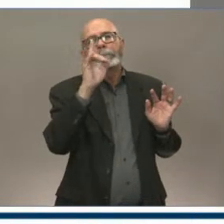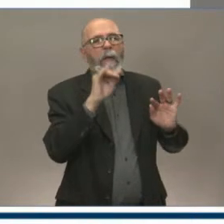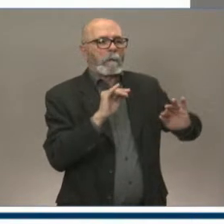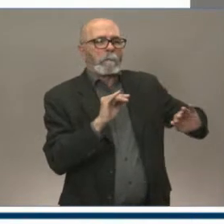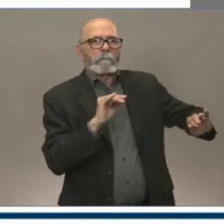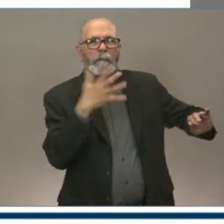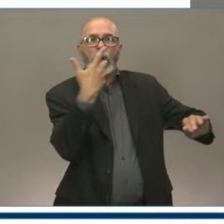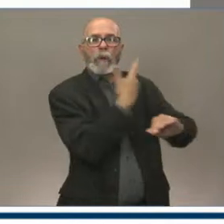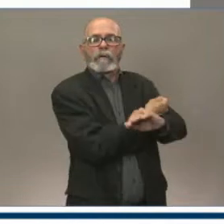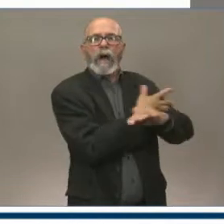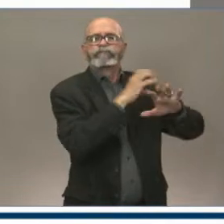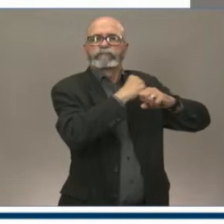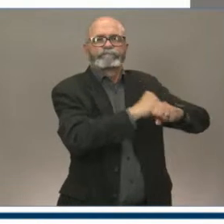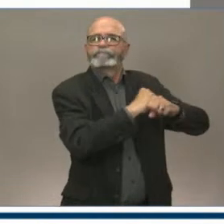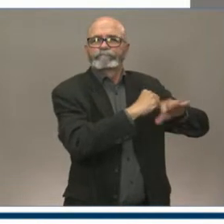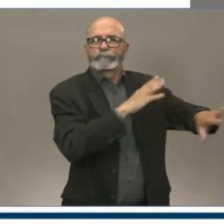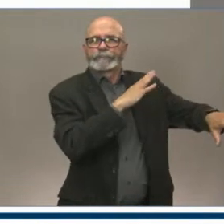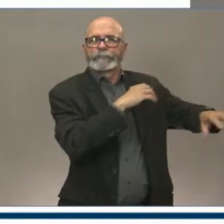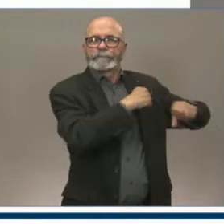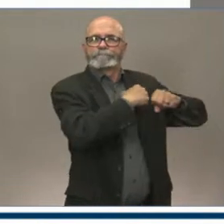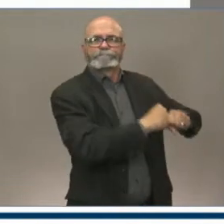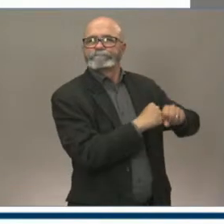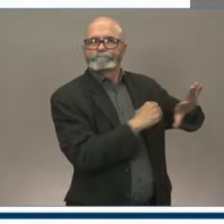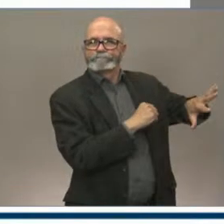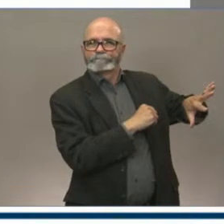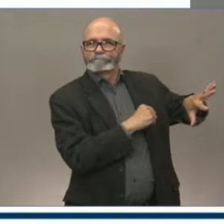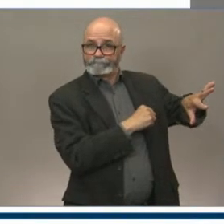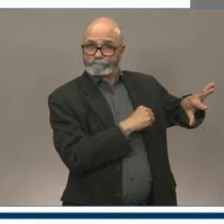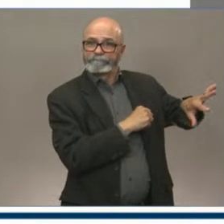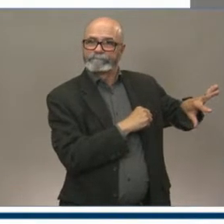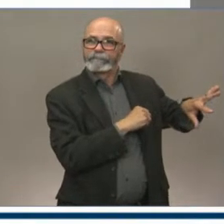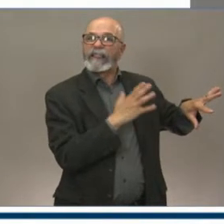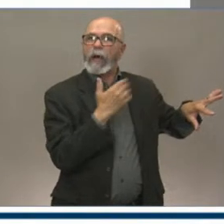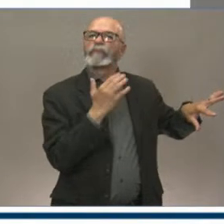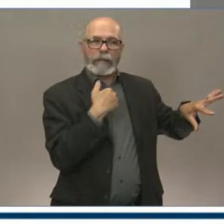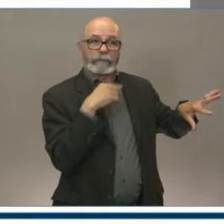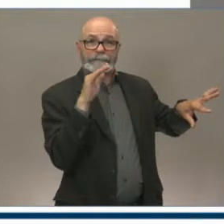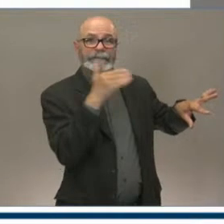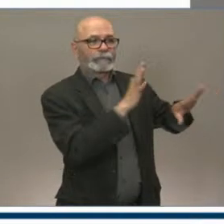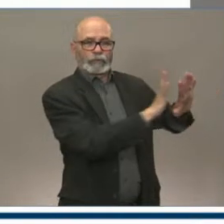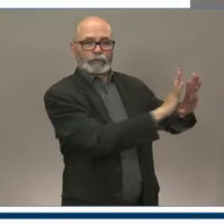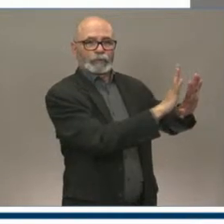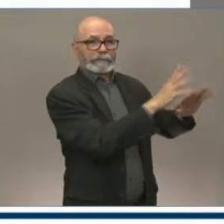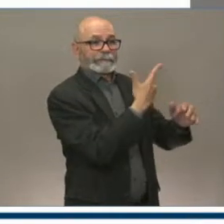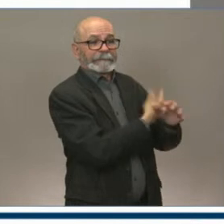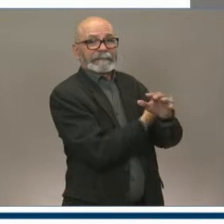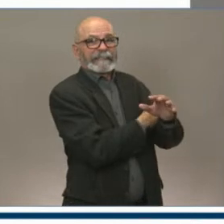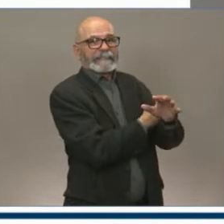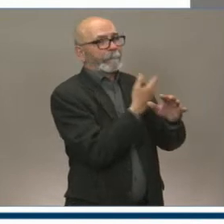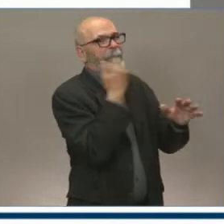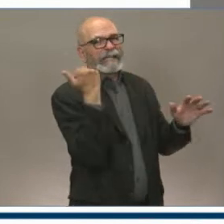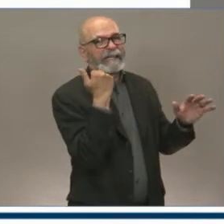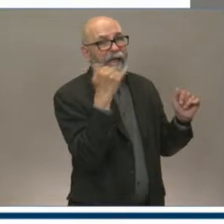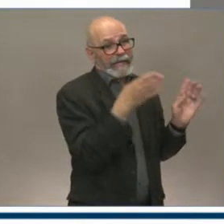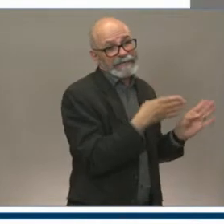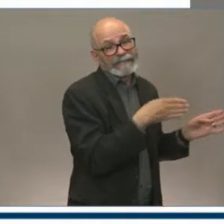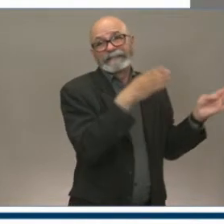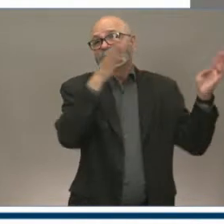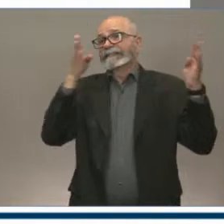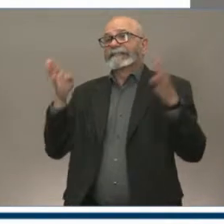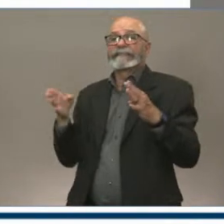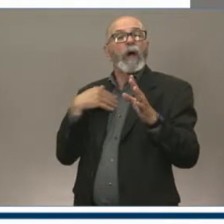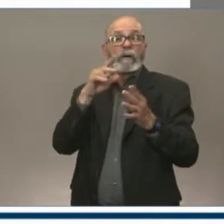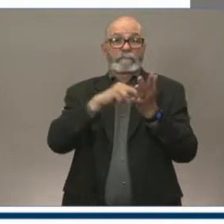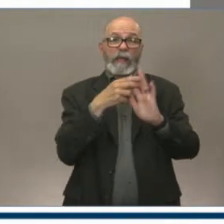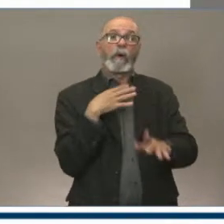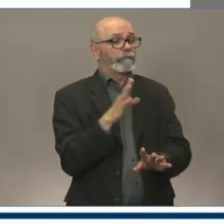why we made a priority, and our first priority route was to vaccinate in long-term care. So I'm not complacent, but it gives me the least anxiety